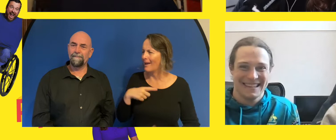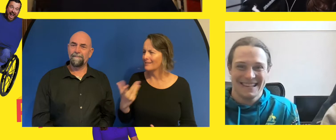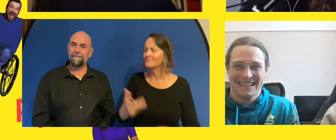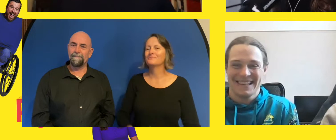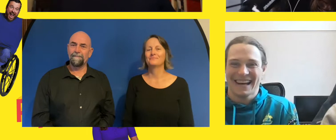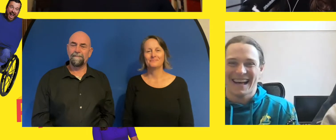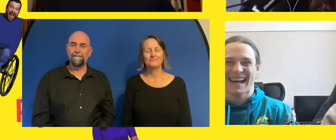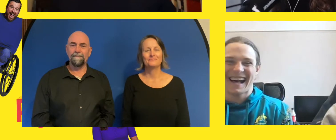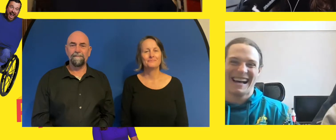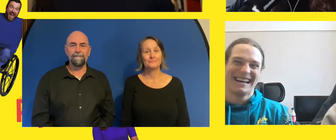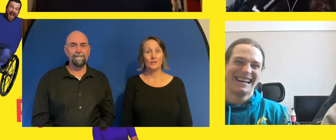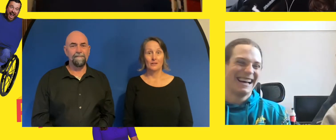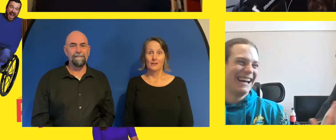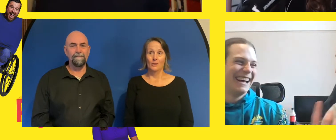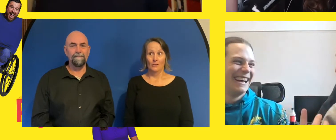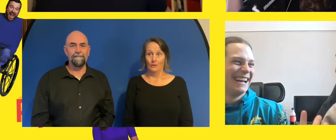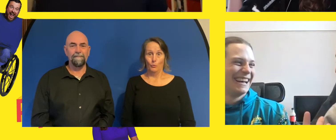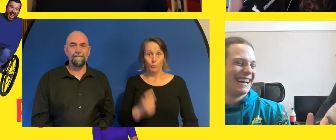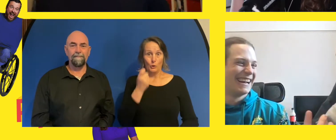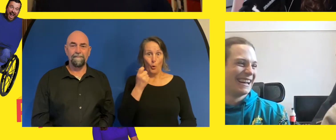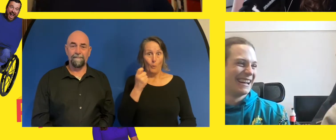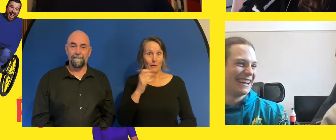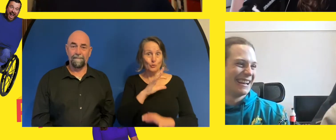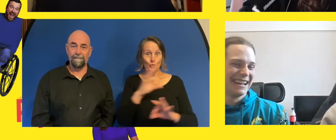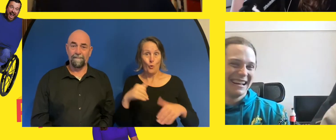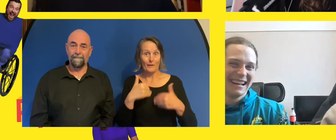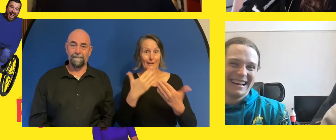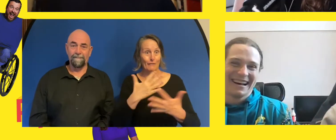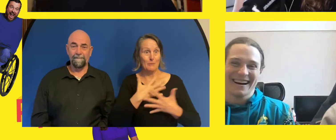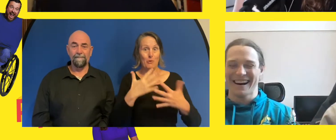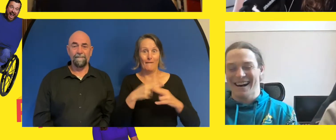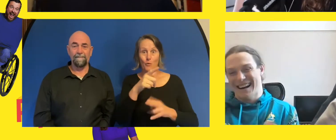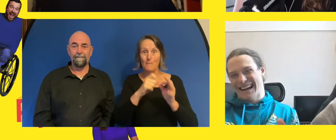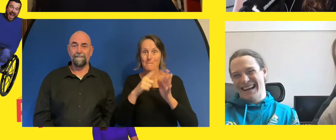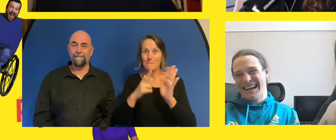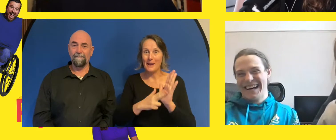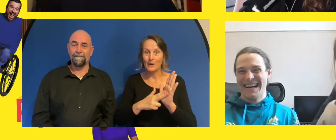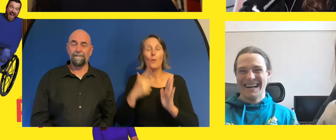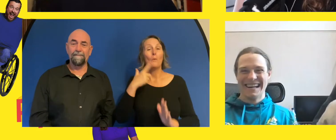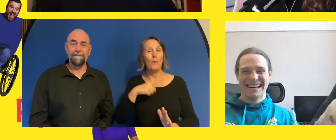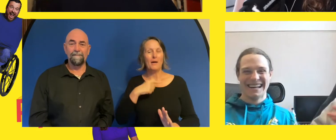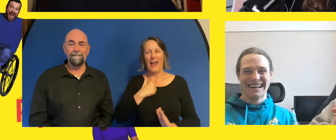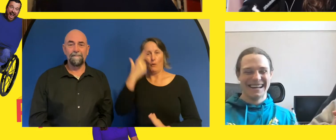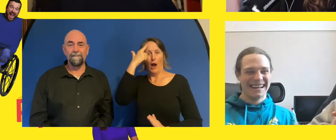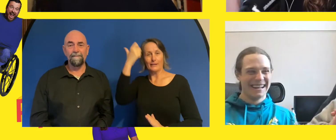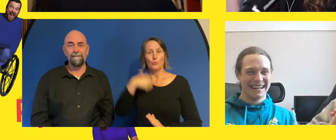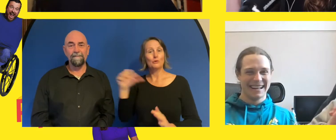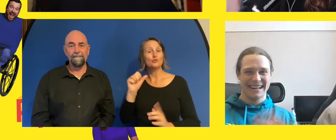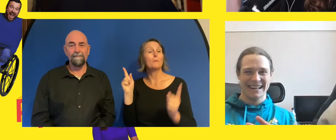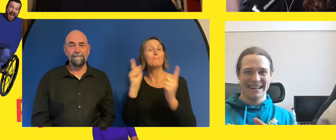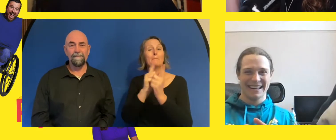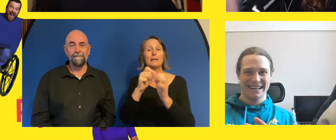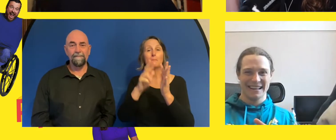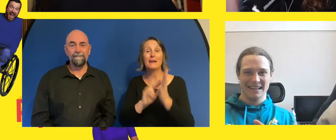so the whole idea was that we were supposed to meet Ben down at his car and take him straight onto the gondola so he didn't have